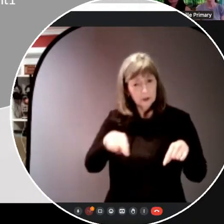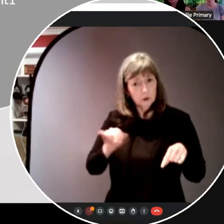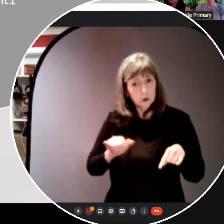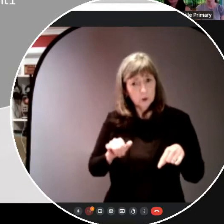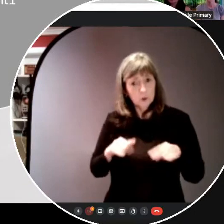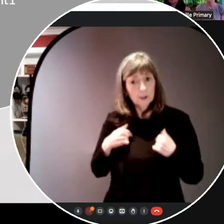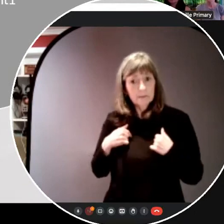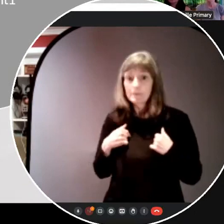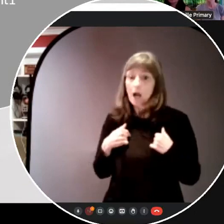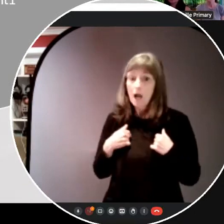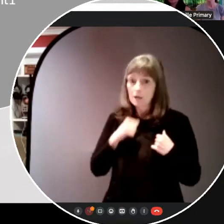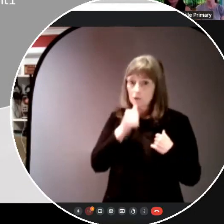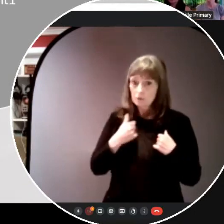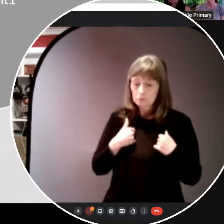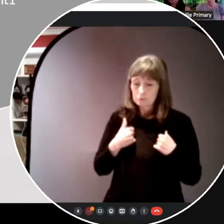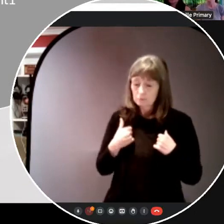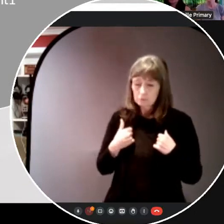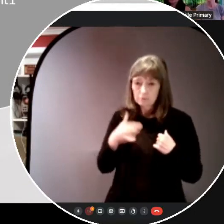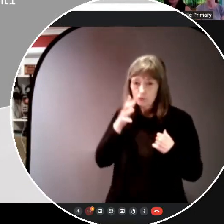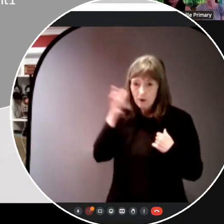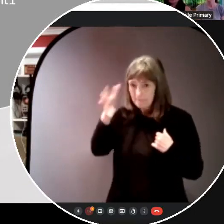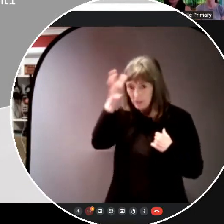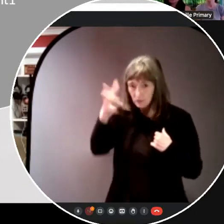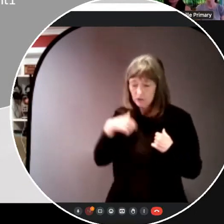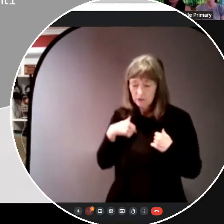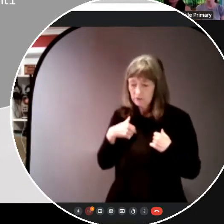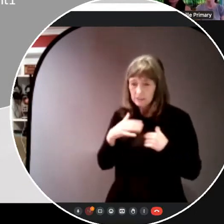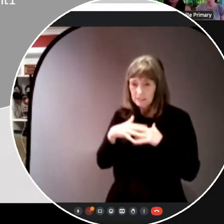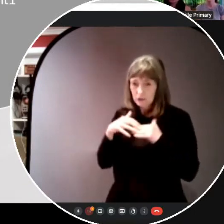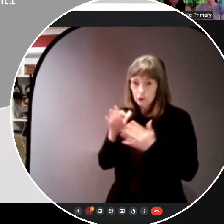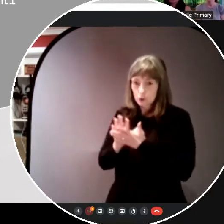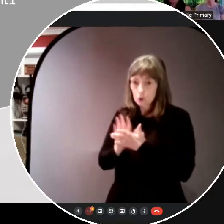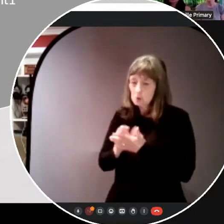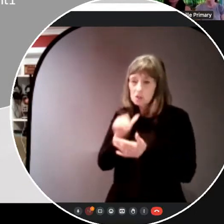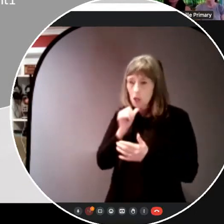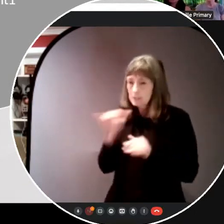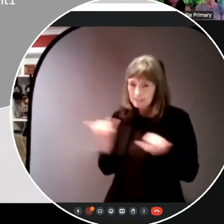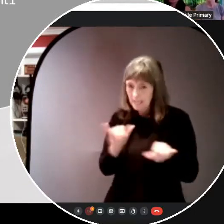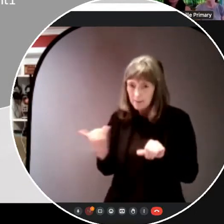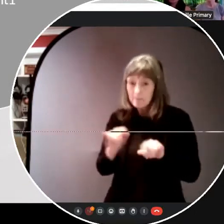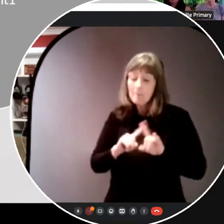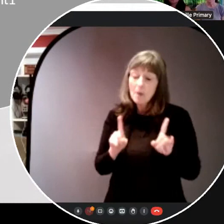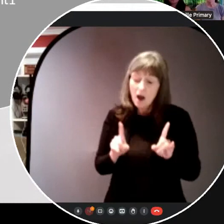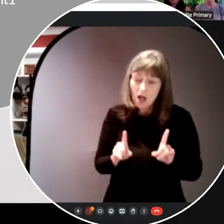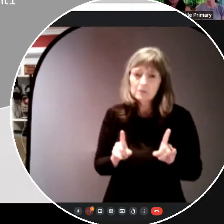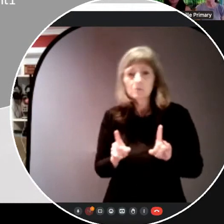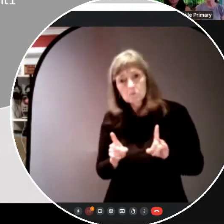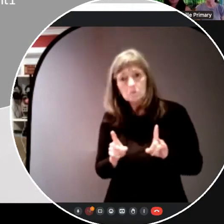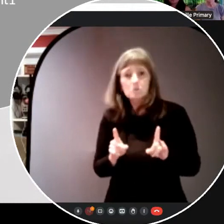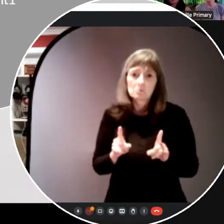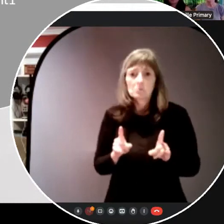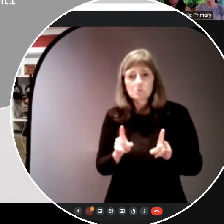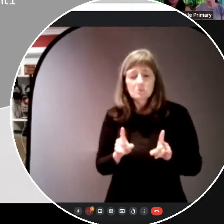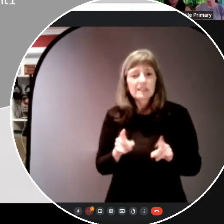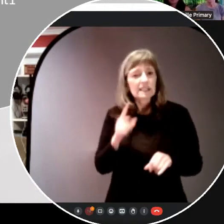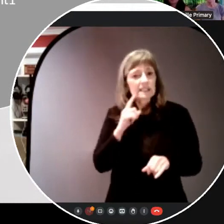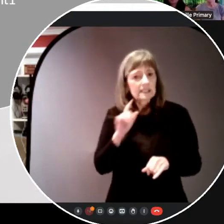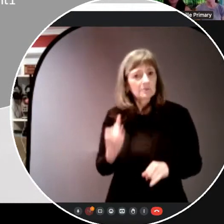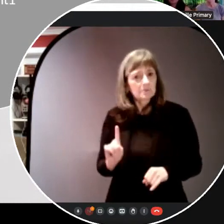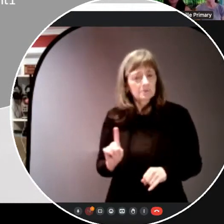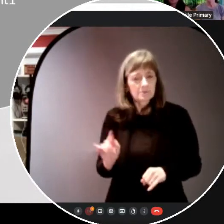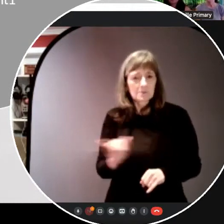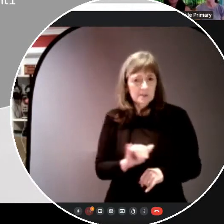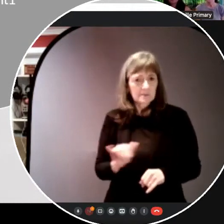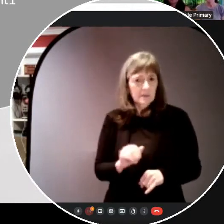residential school. It's not comparable, but as you can see from a previous slide, that people did lose fingers and it